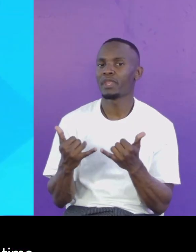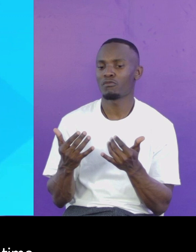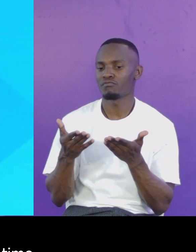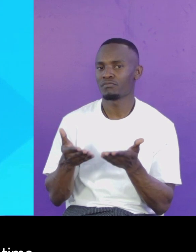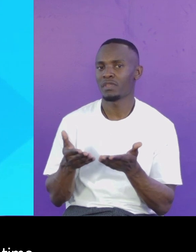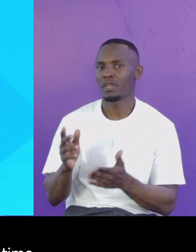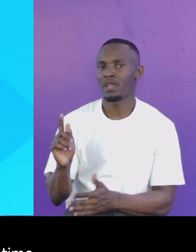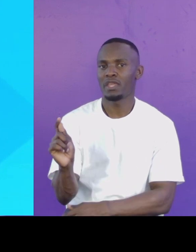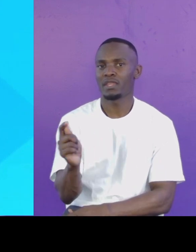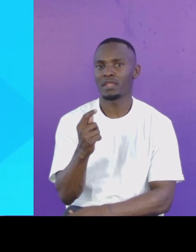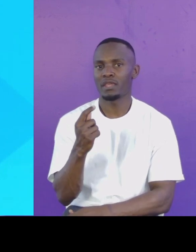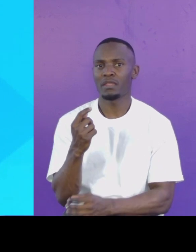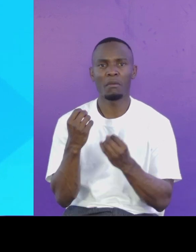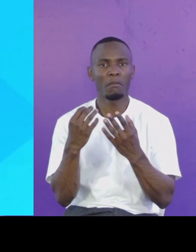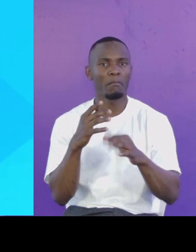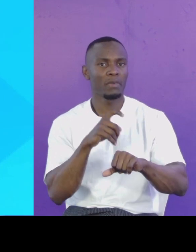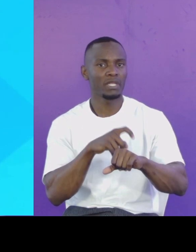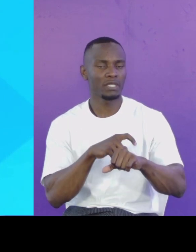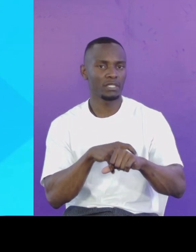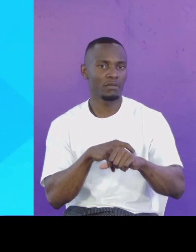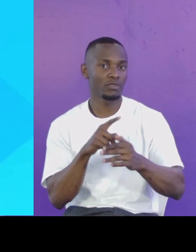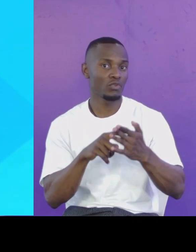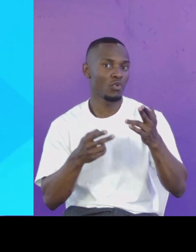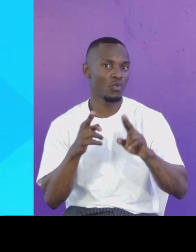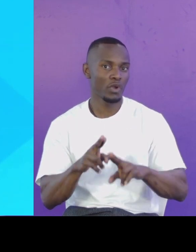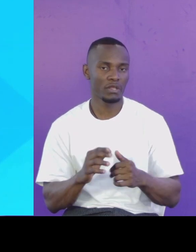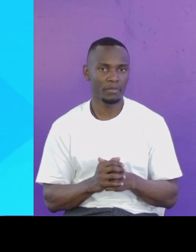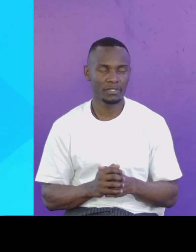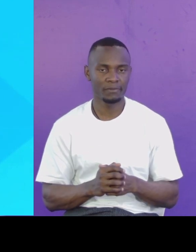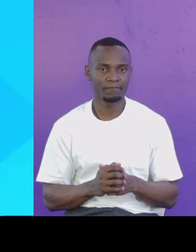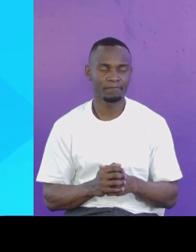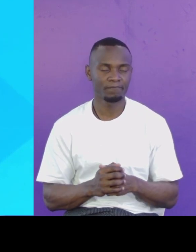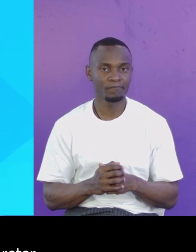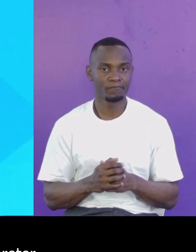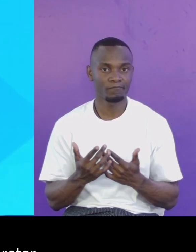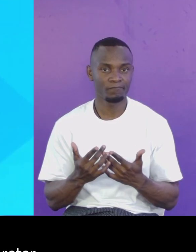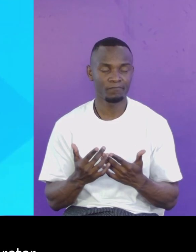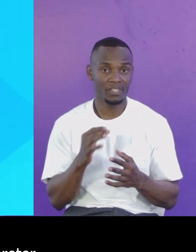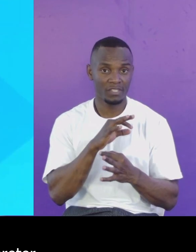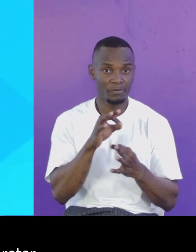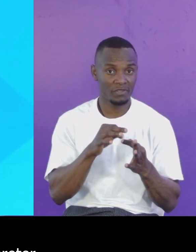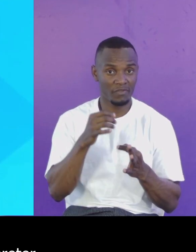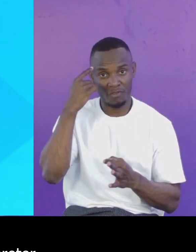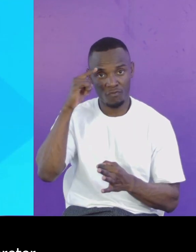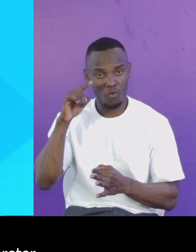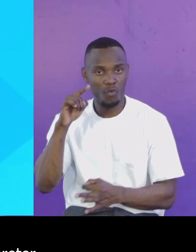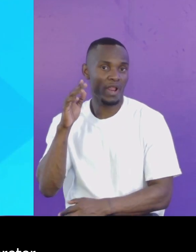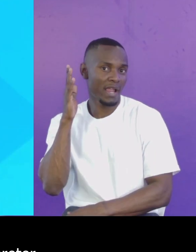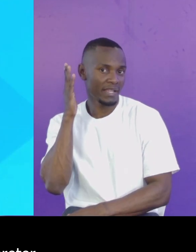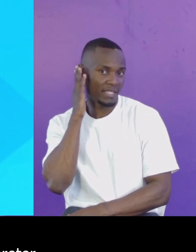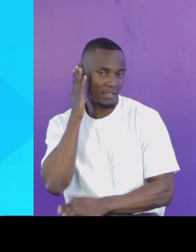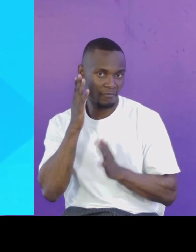in Kenya, most of the time you find that for deaf persons, they have to work with